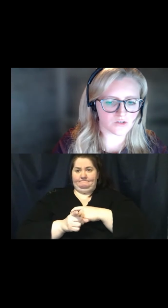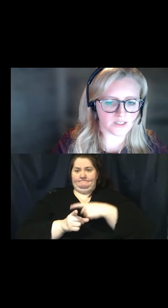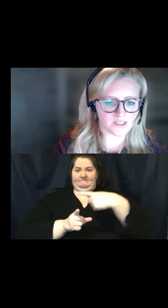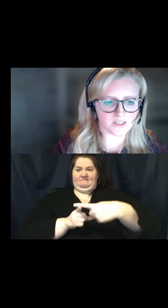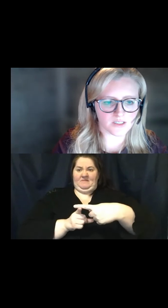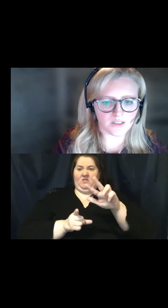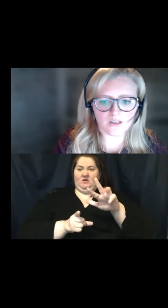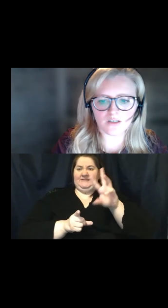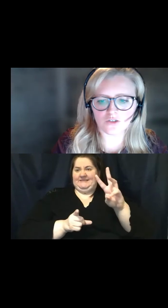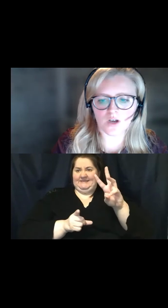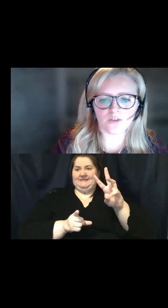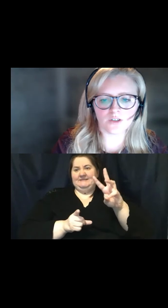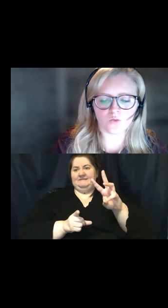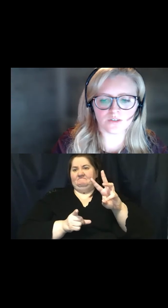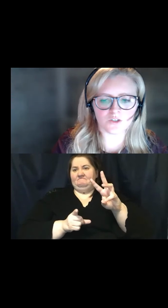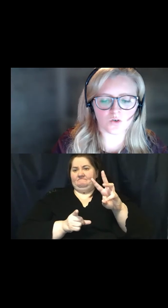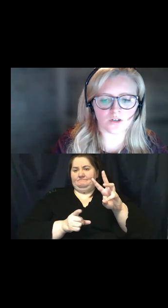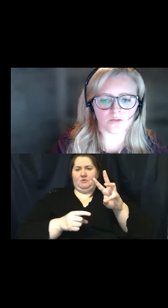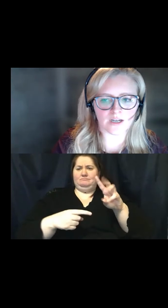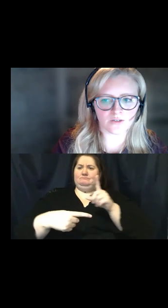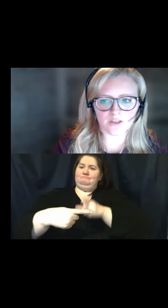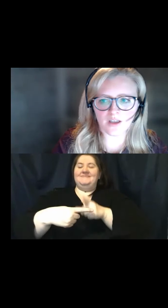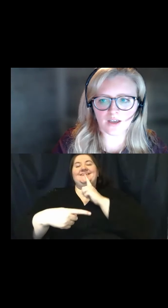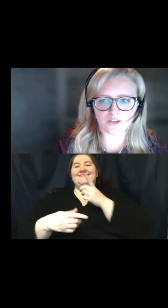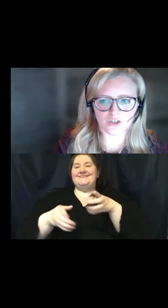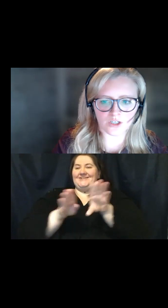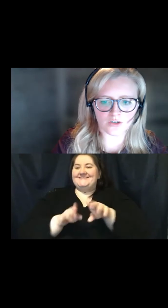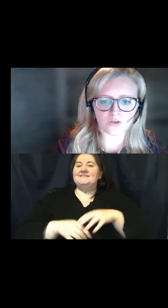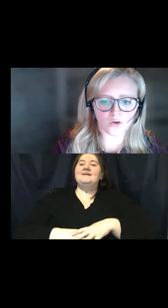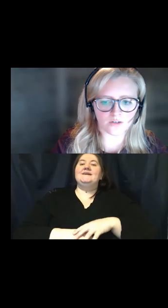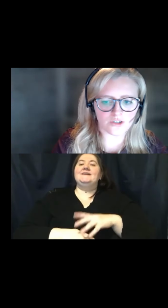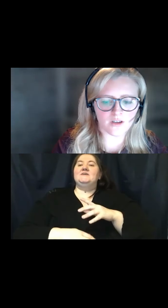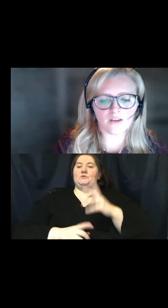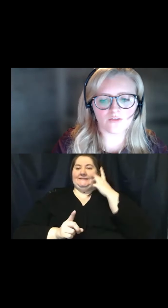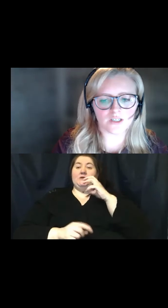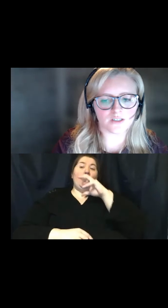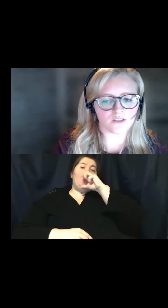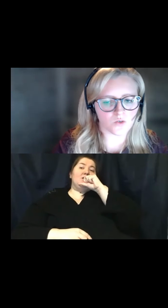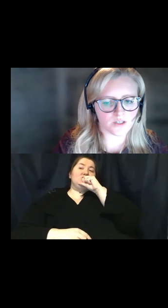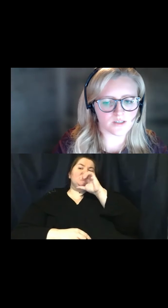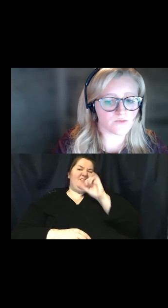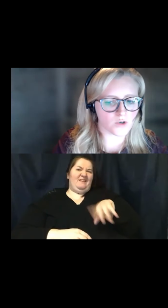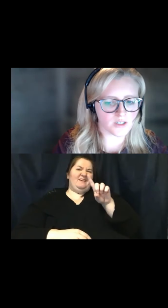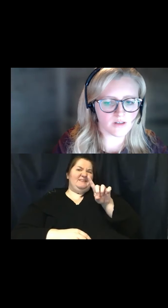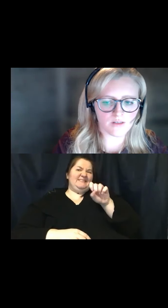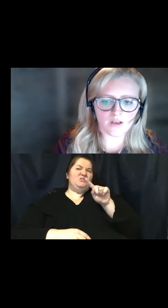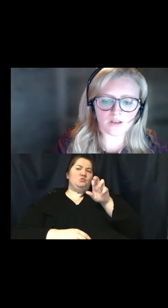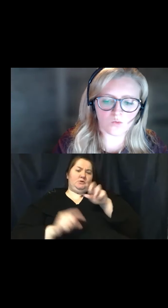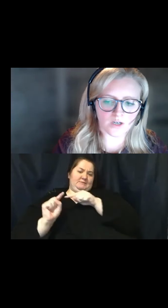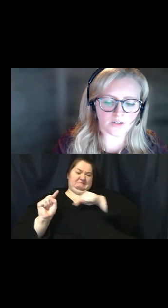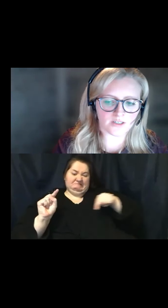36th Streets. Traffic will detour around, as shown here in orange, via Northeast